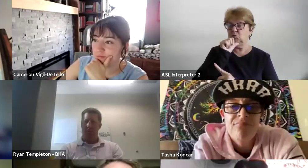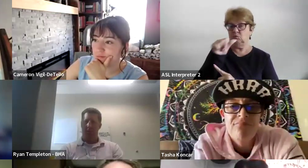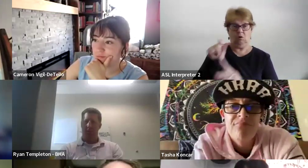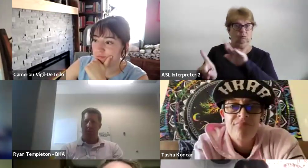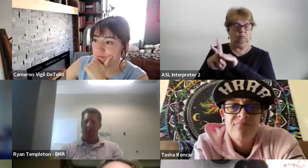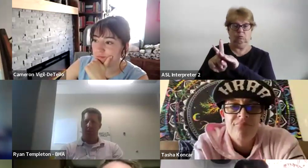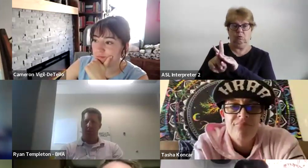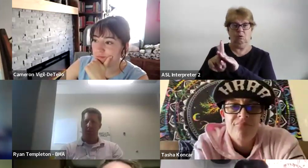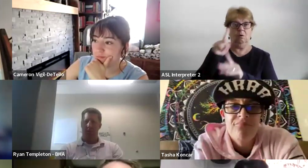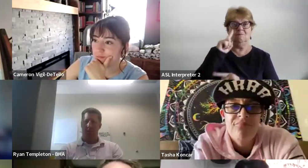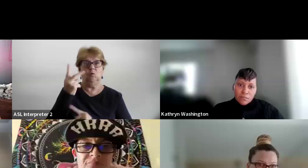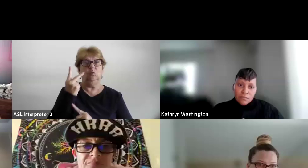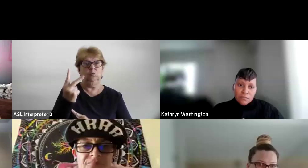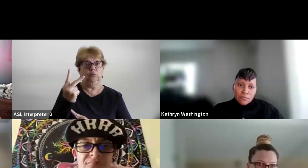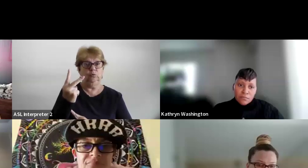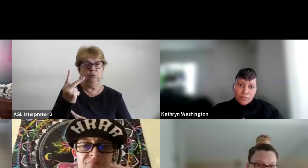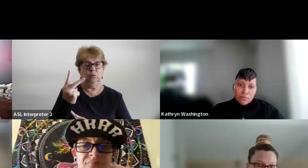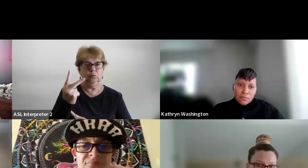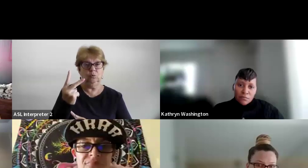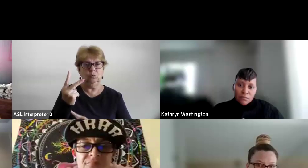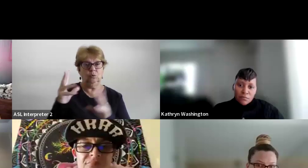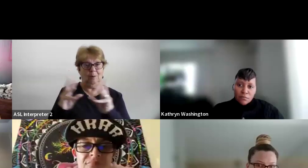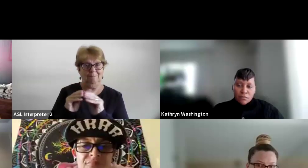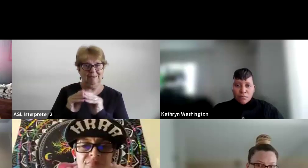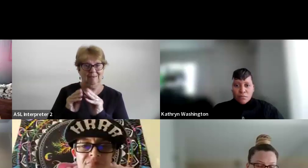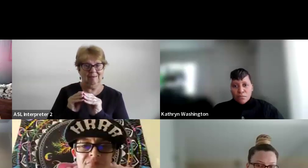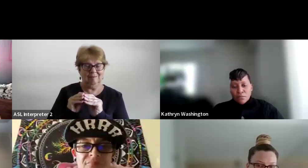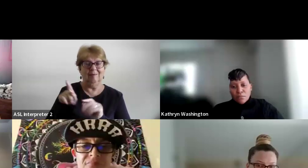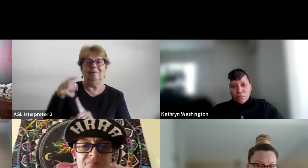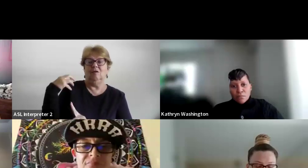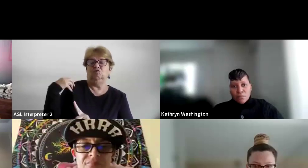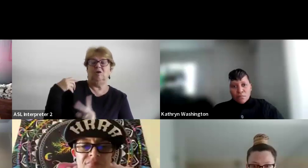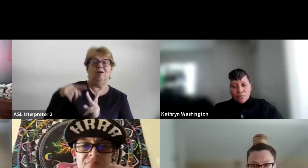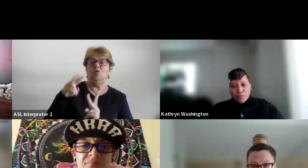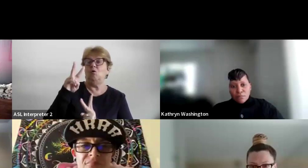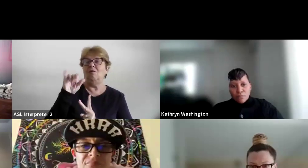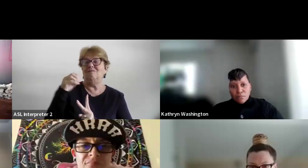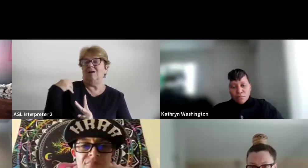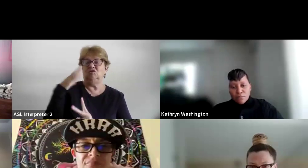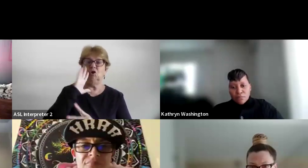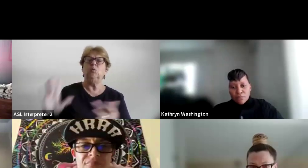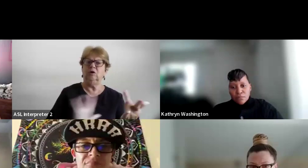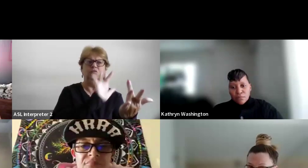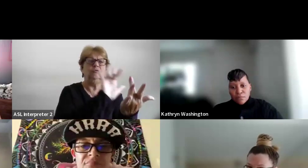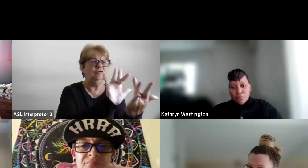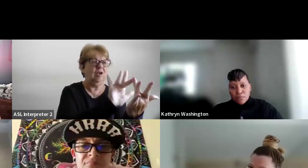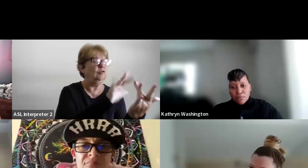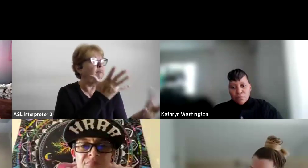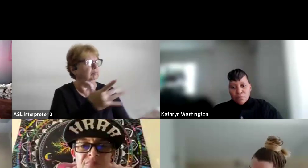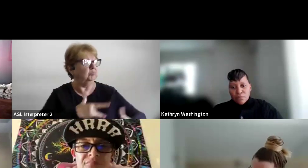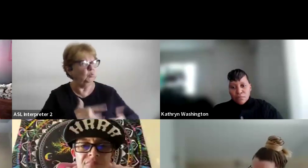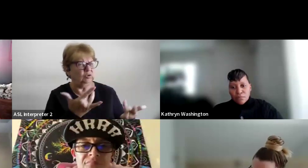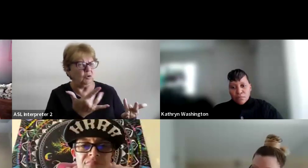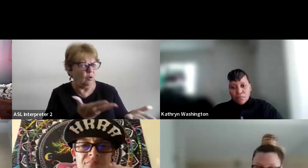two BHAAC meetings, the chair or the vice chair will reach out to you to see what's going